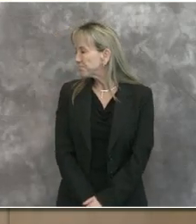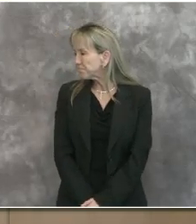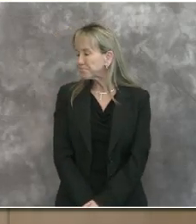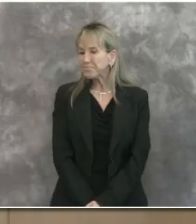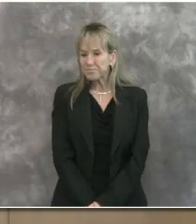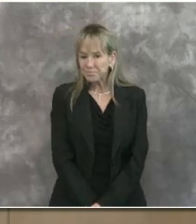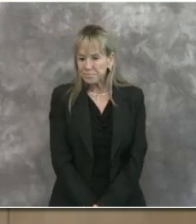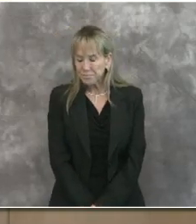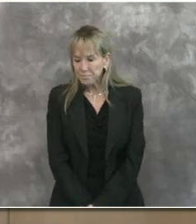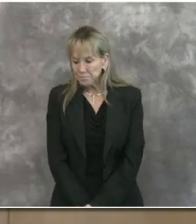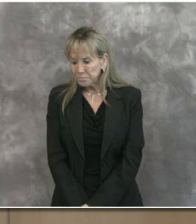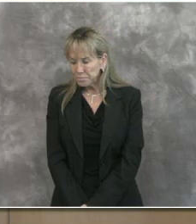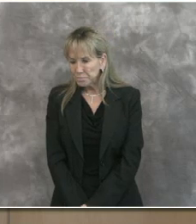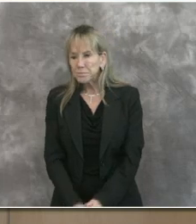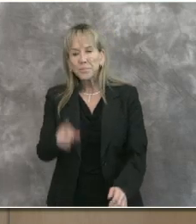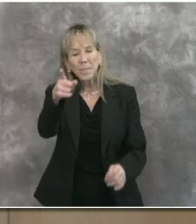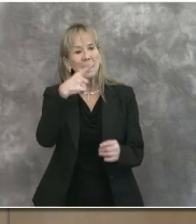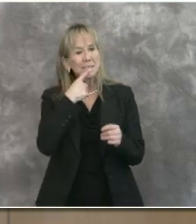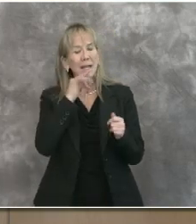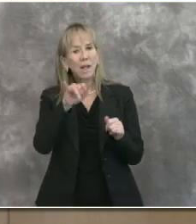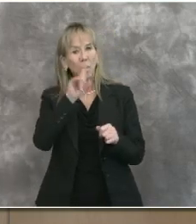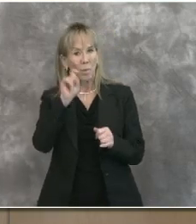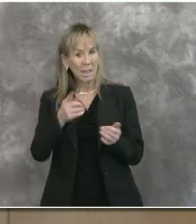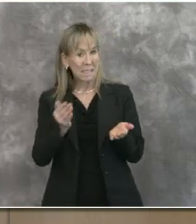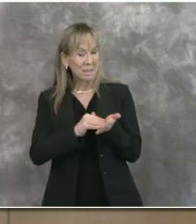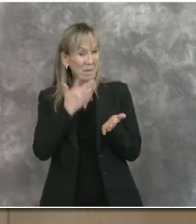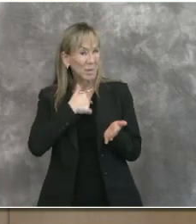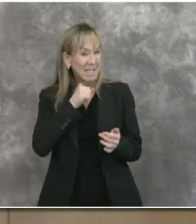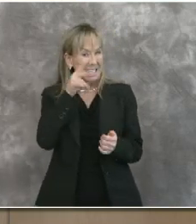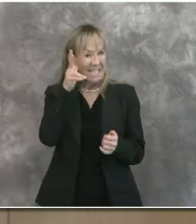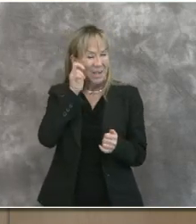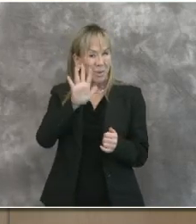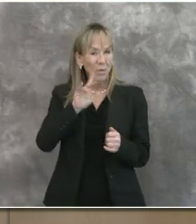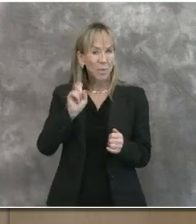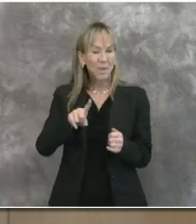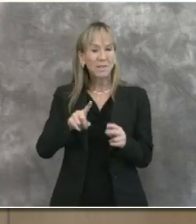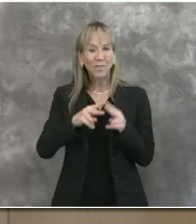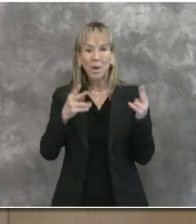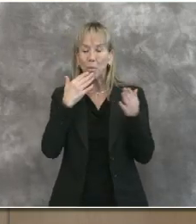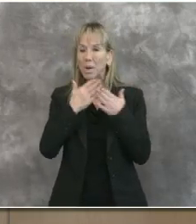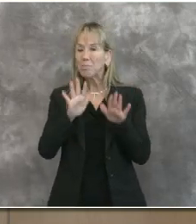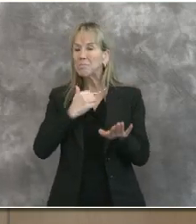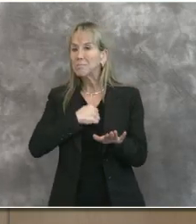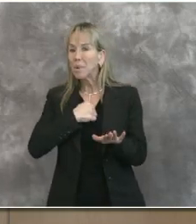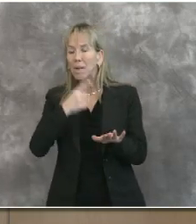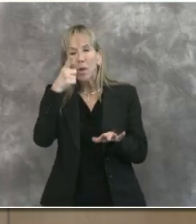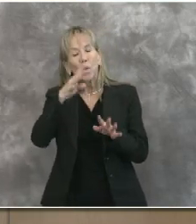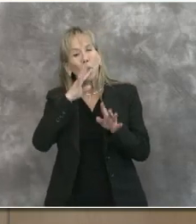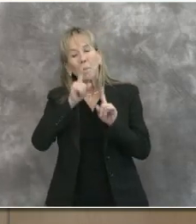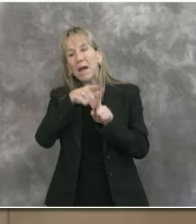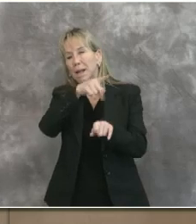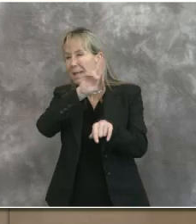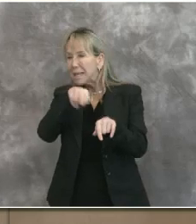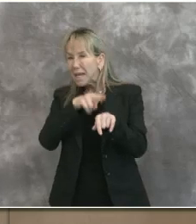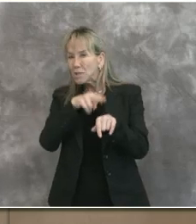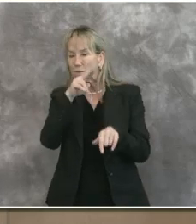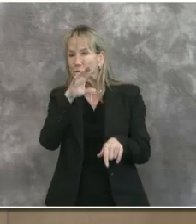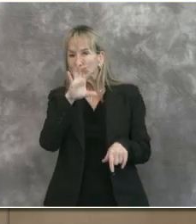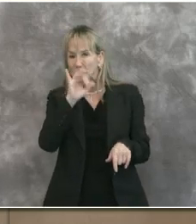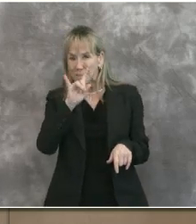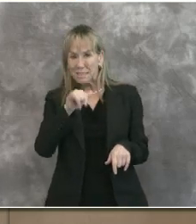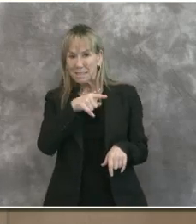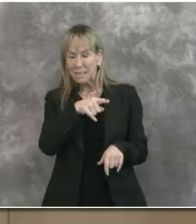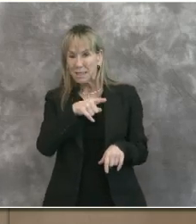Yeah, if you could actually repeat the question, because we actually didn't hear it very well. So I think you were talking about National City, but if you could just be a little more